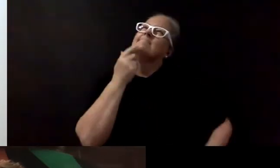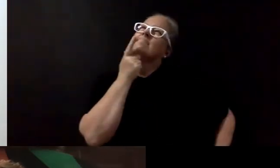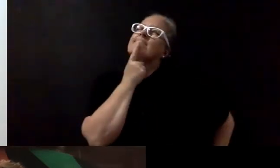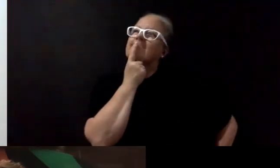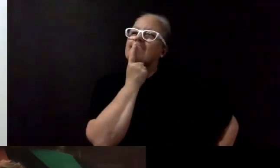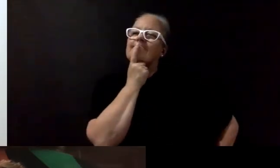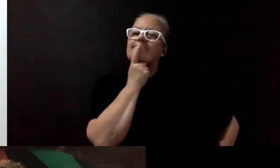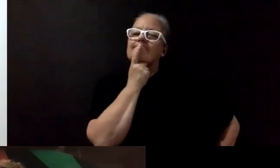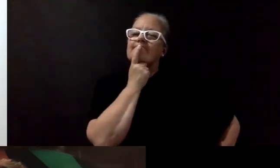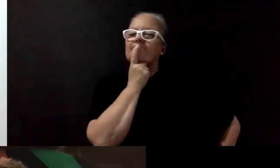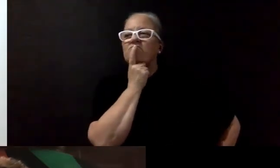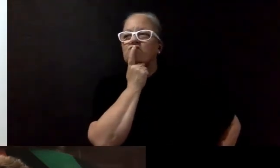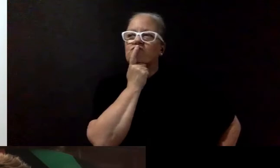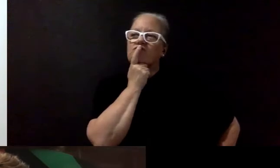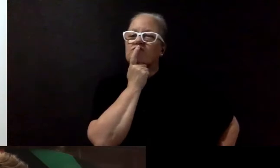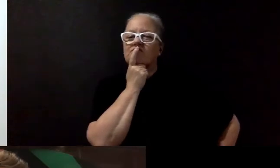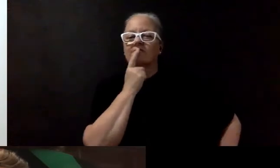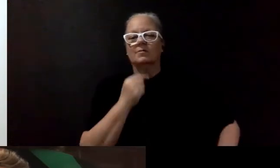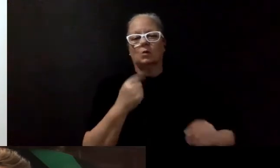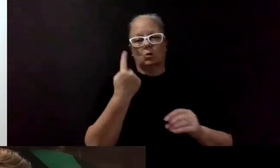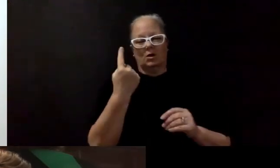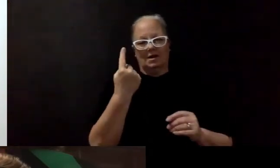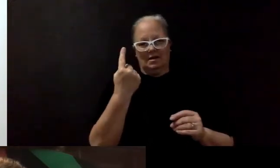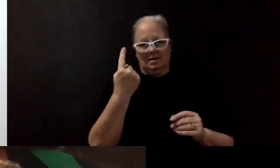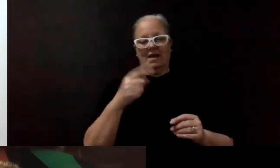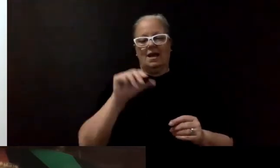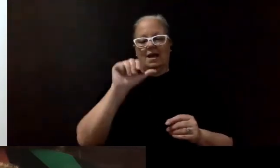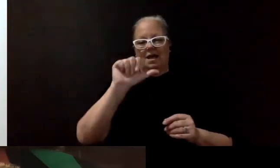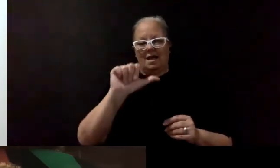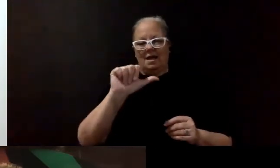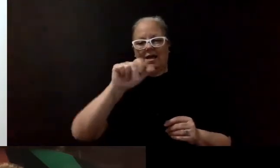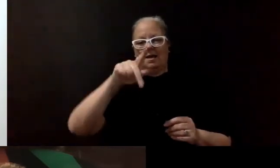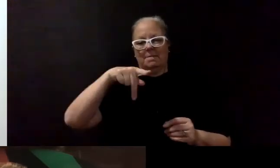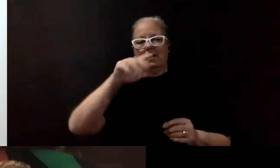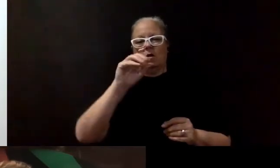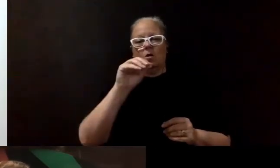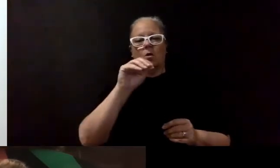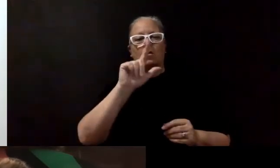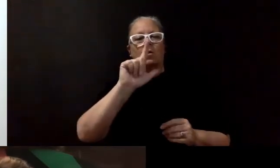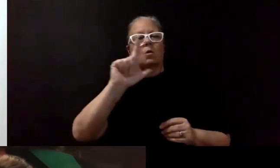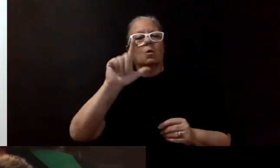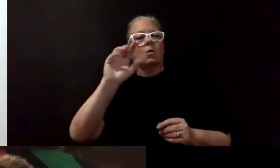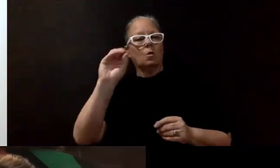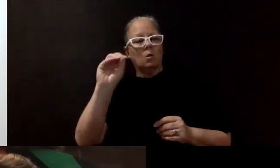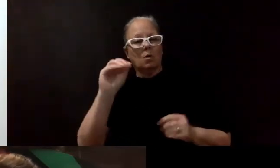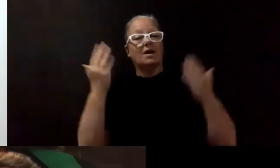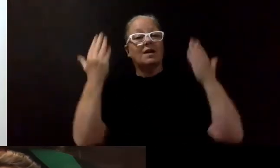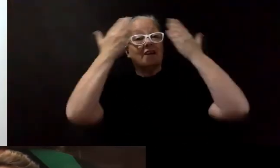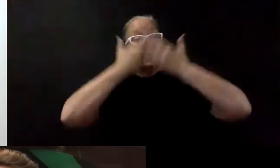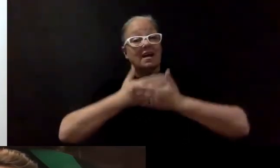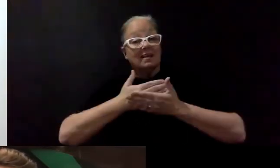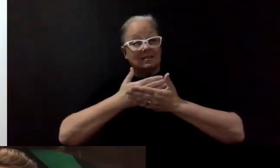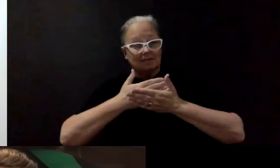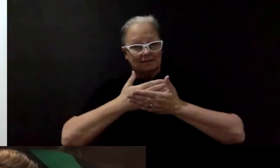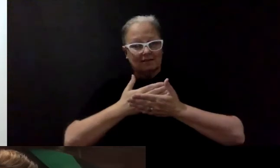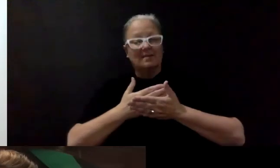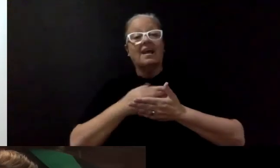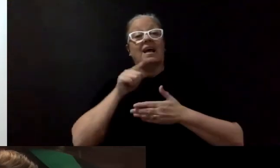think there was an event called Apollo Night that we did, which was in the heart of Auckland's